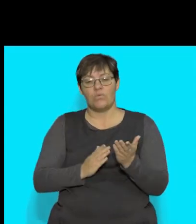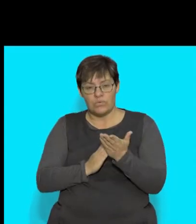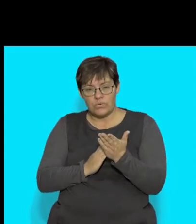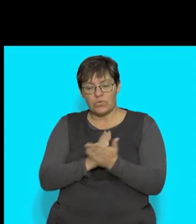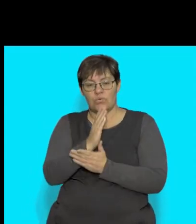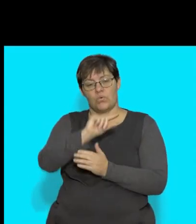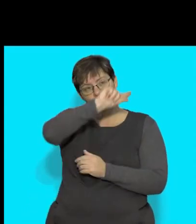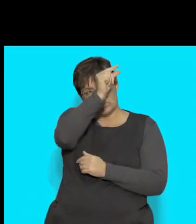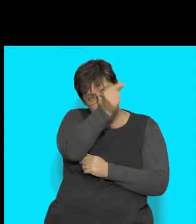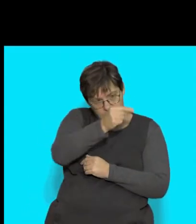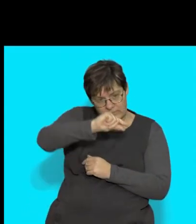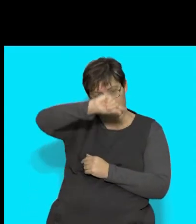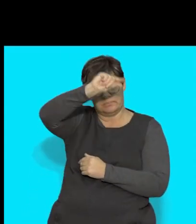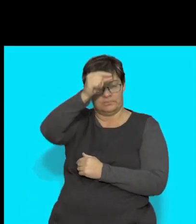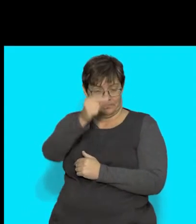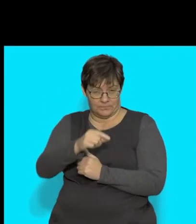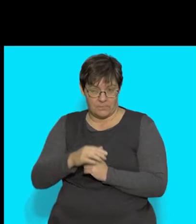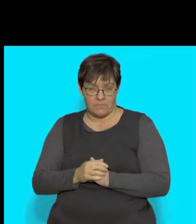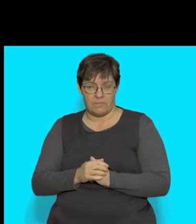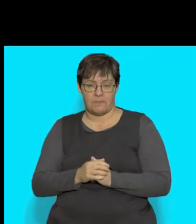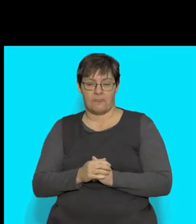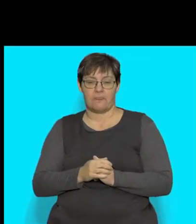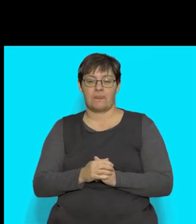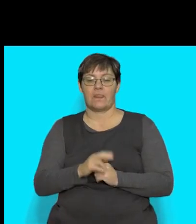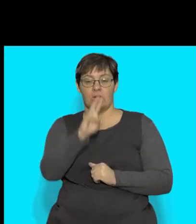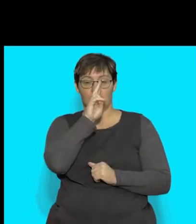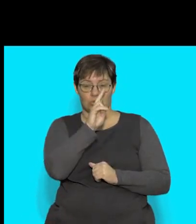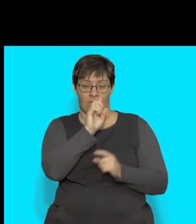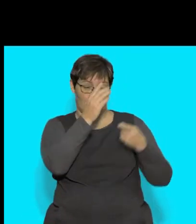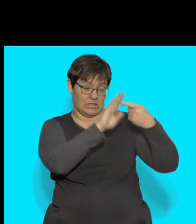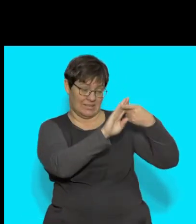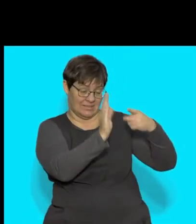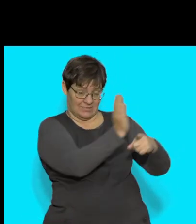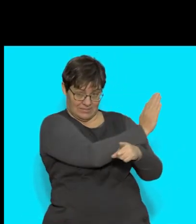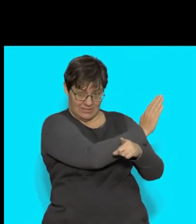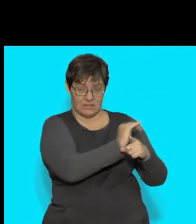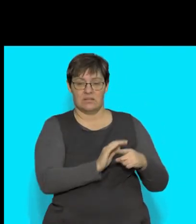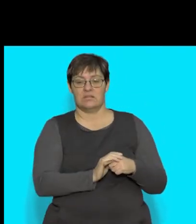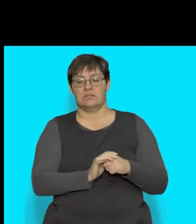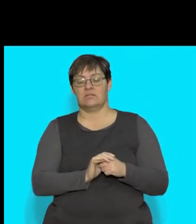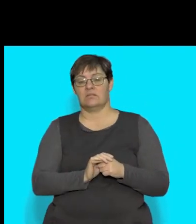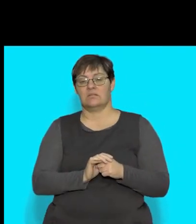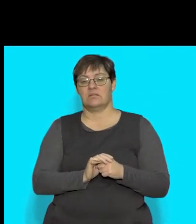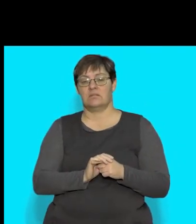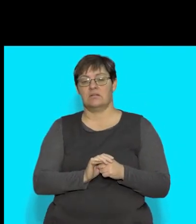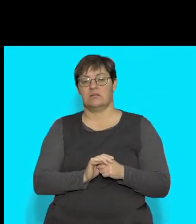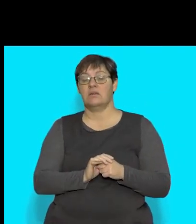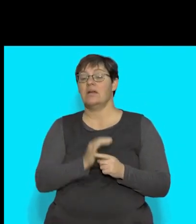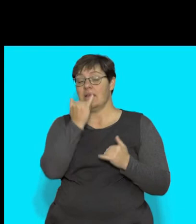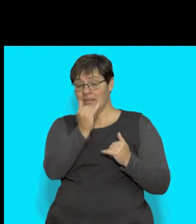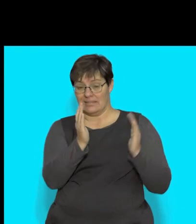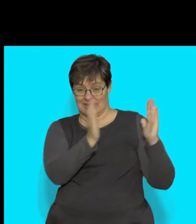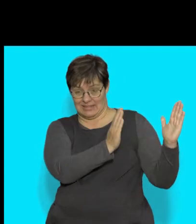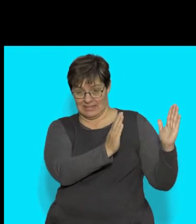We're going to go on the tube journey. We're going to go through the tubes. Now, we have looked